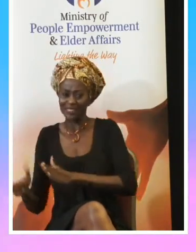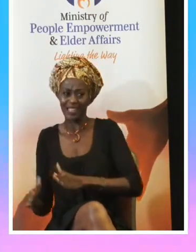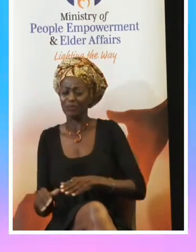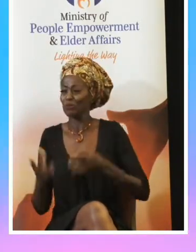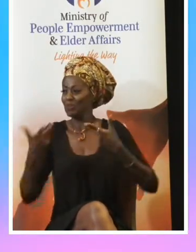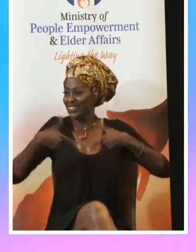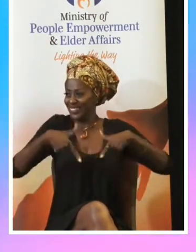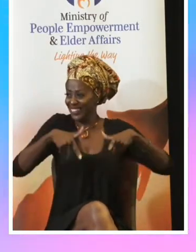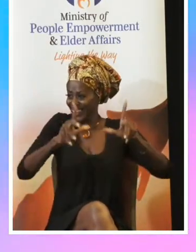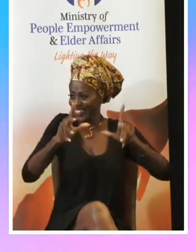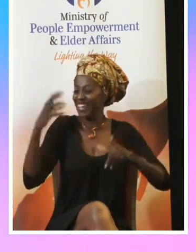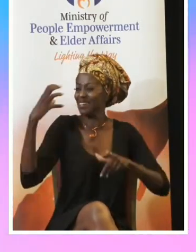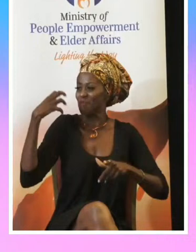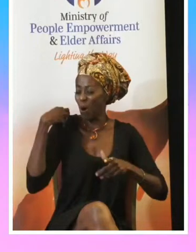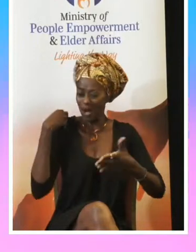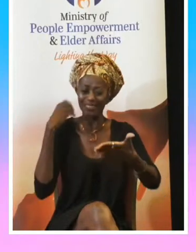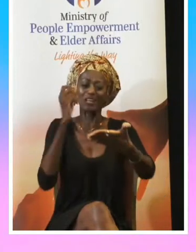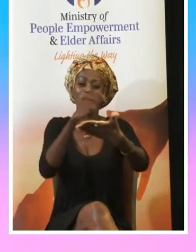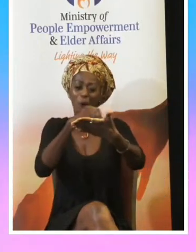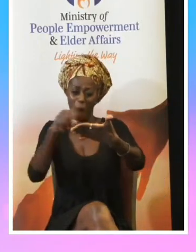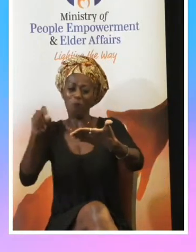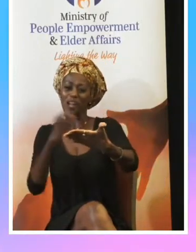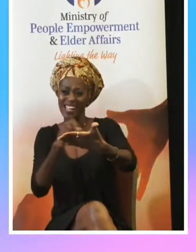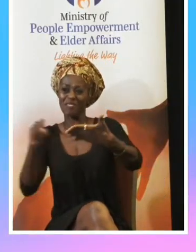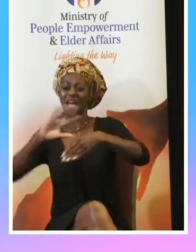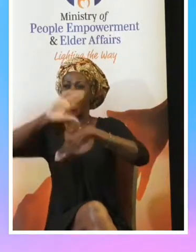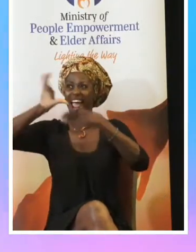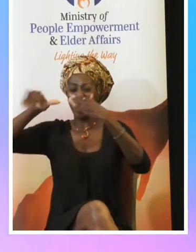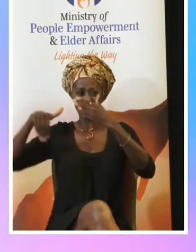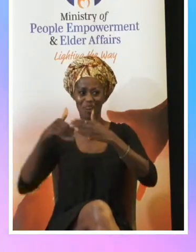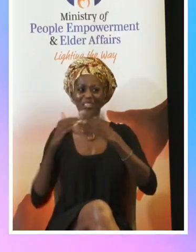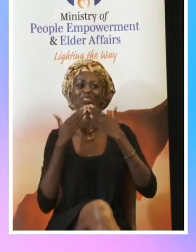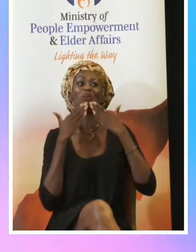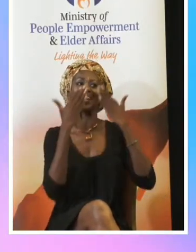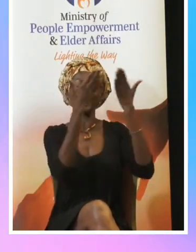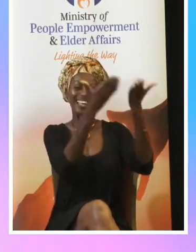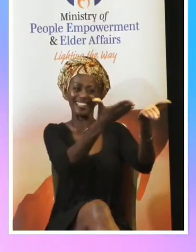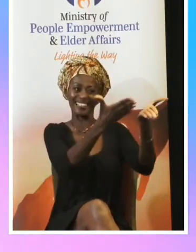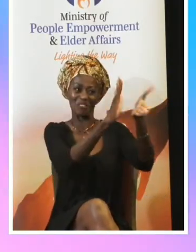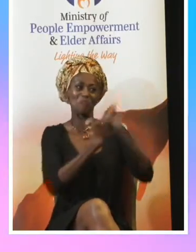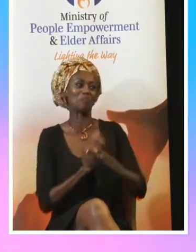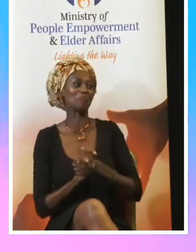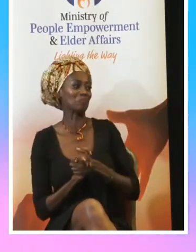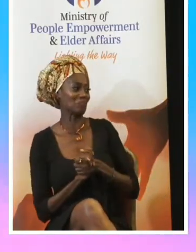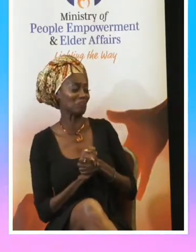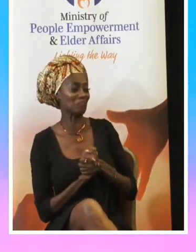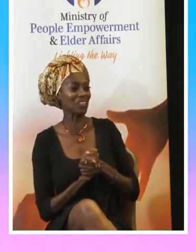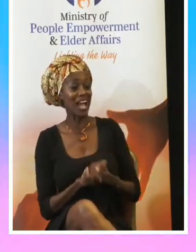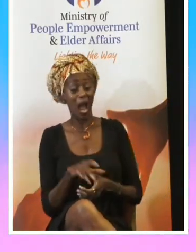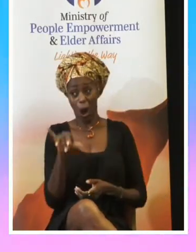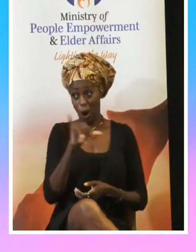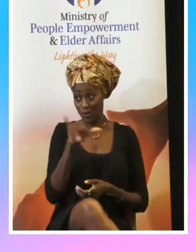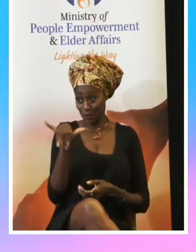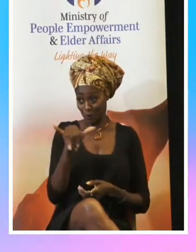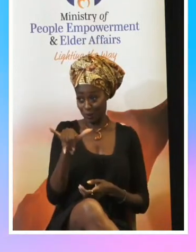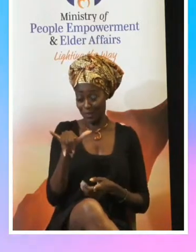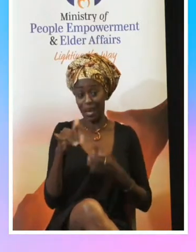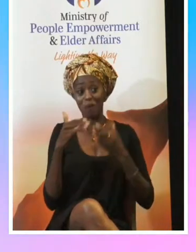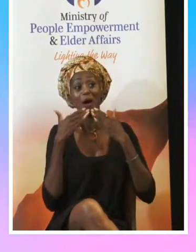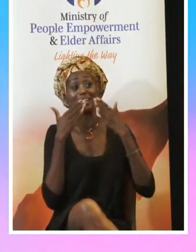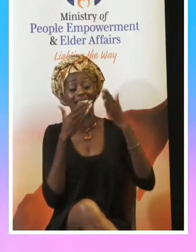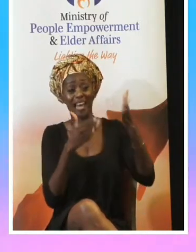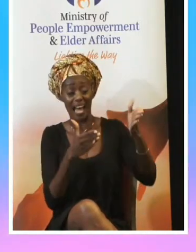take over. Thank you, Mr. Hollisworth. And at this time, and also thank you, Mr. Hollisworth, I want to